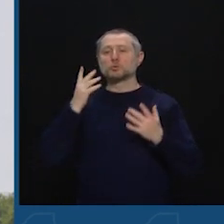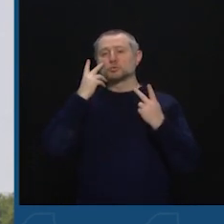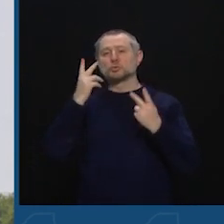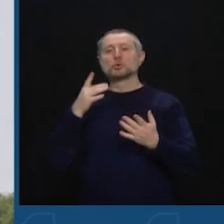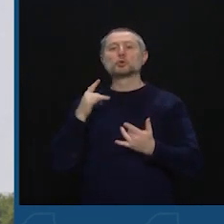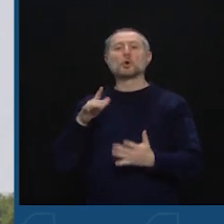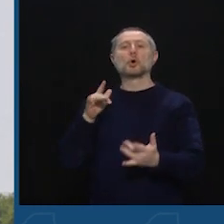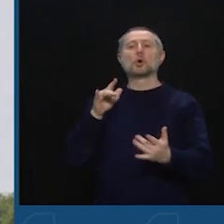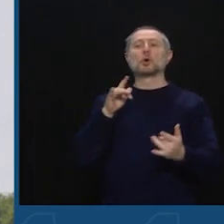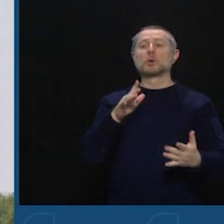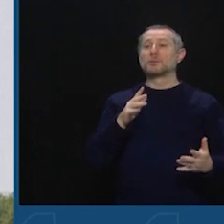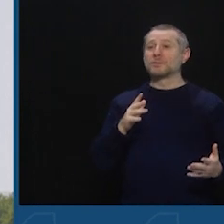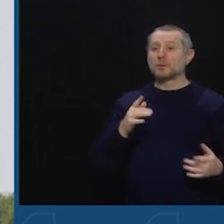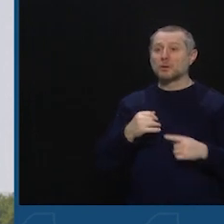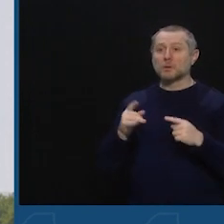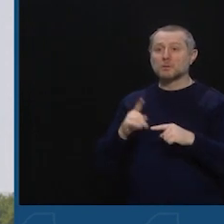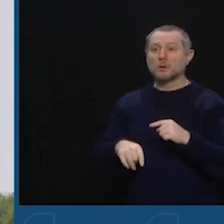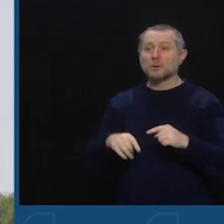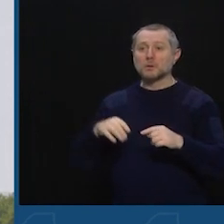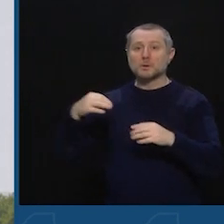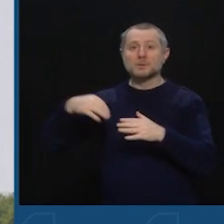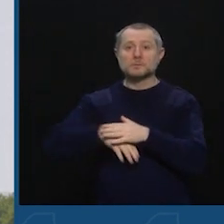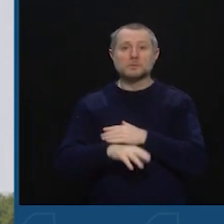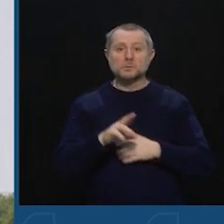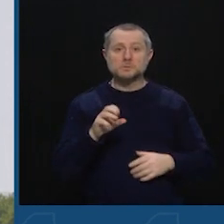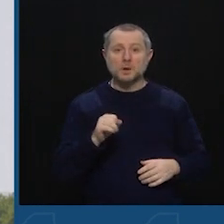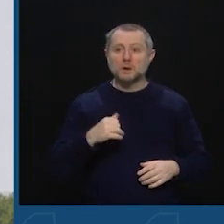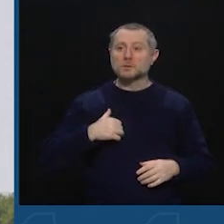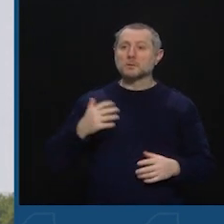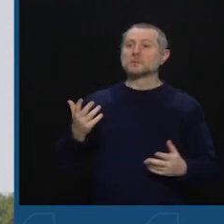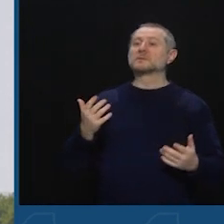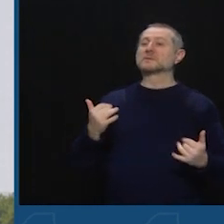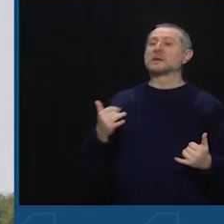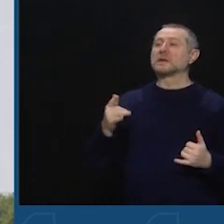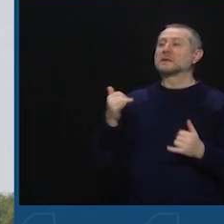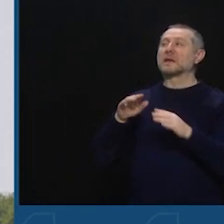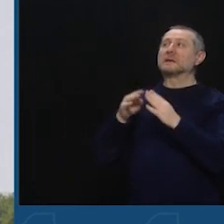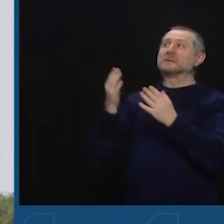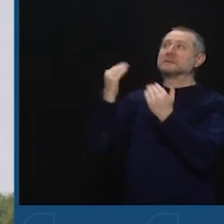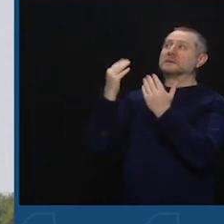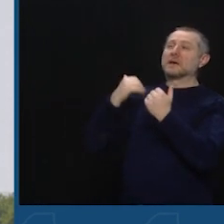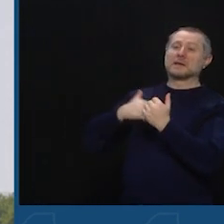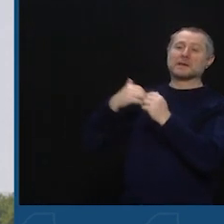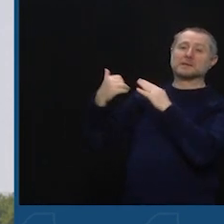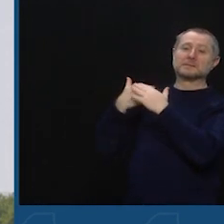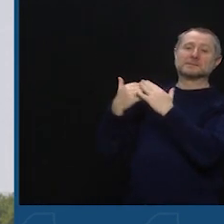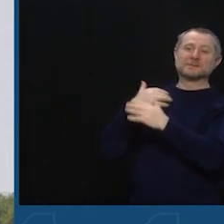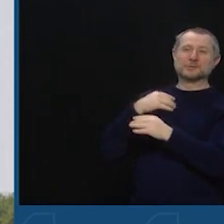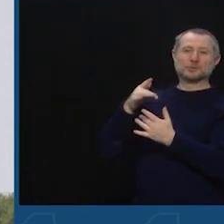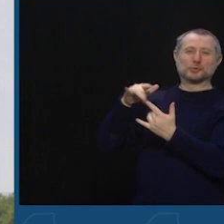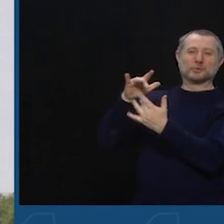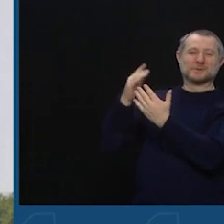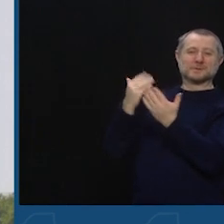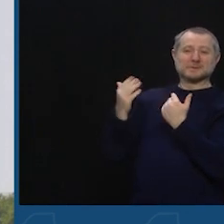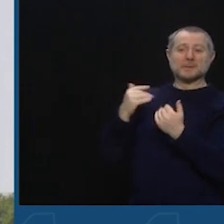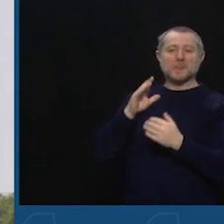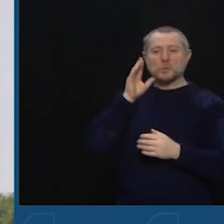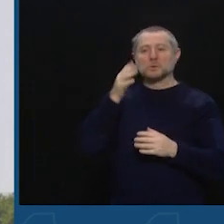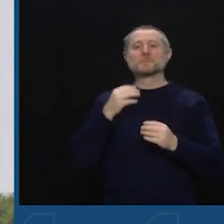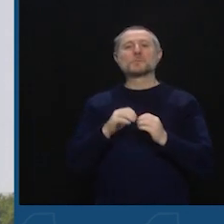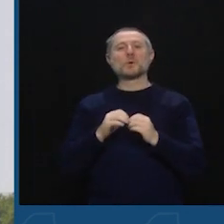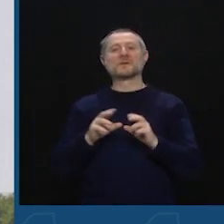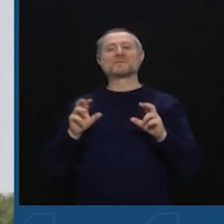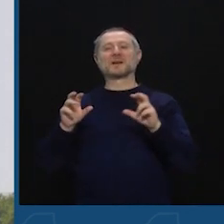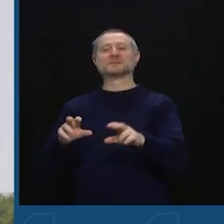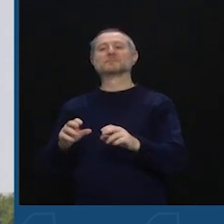students, it all stopped, and it's barely opening now. So we're still in trouble on that front. So let's reinvest in our small businesses, give them